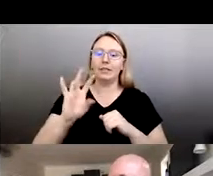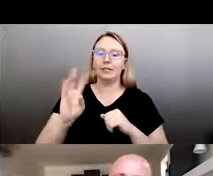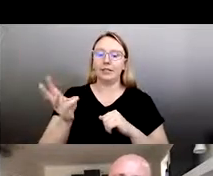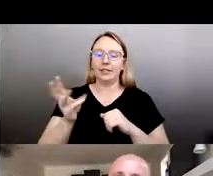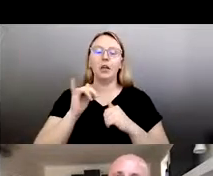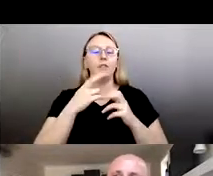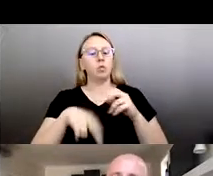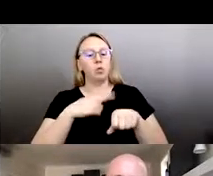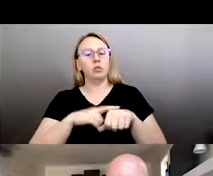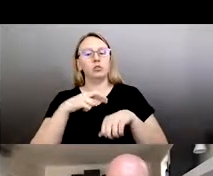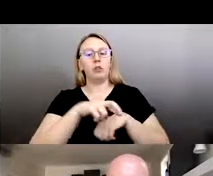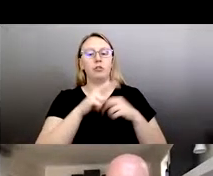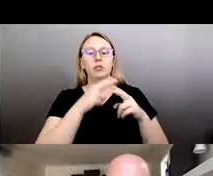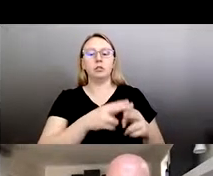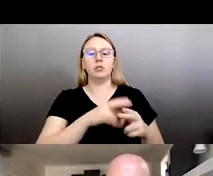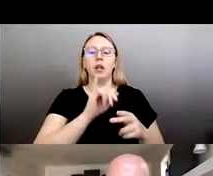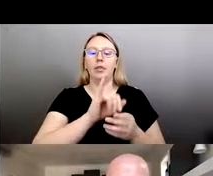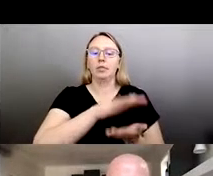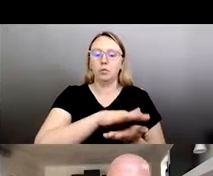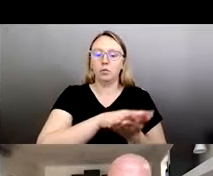to a strange, impossible space.